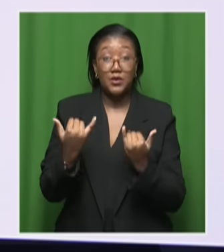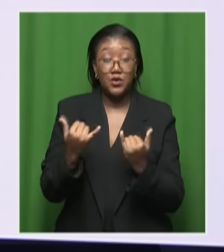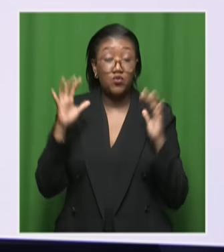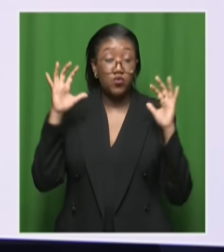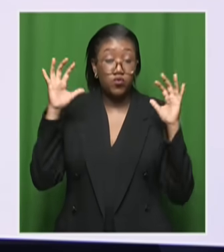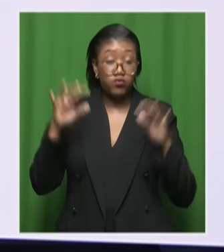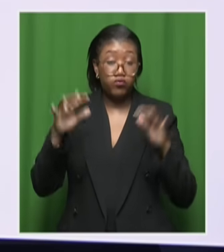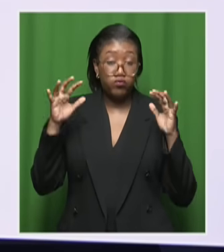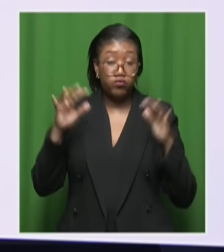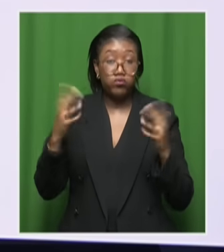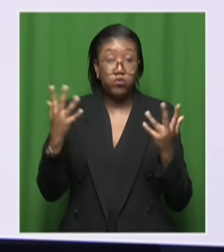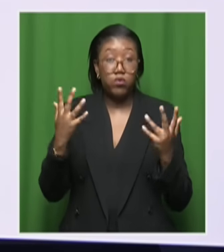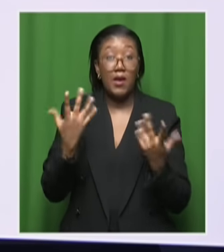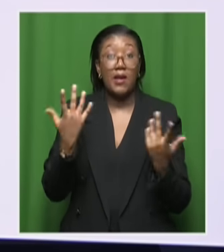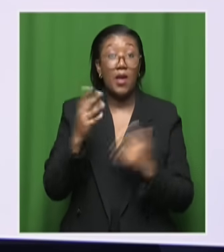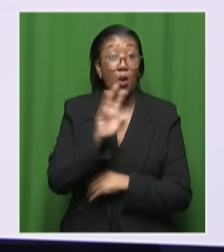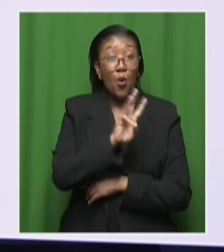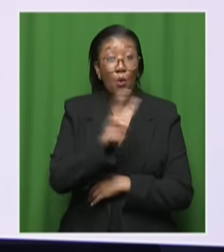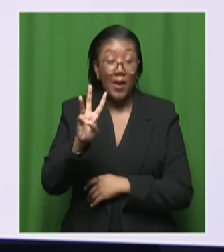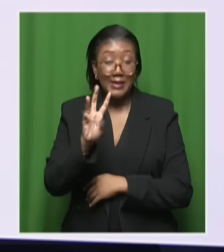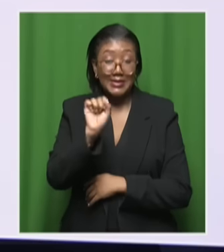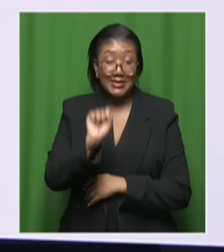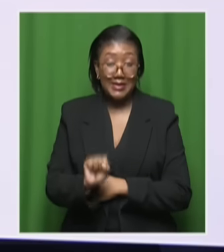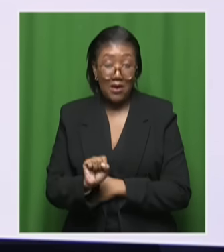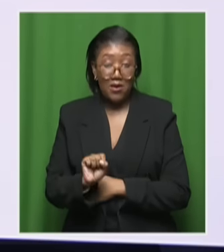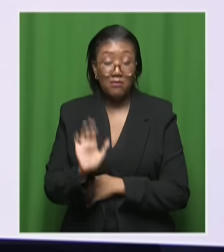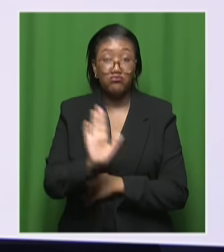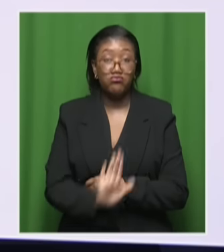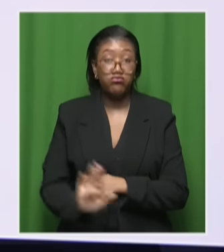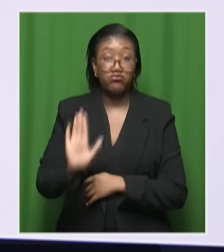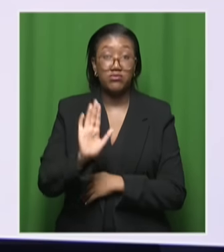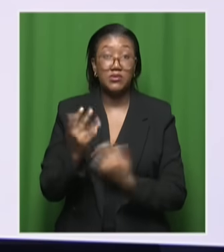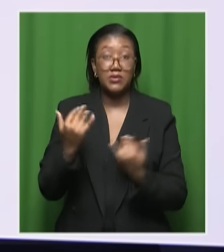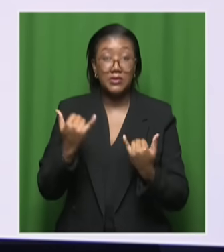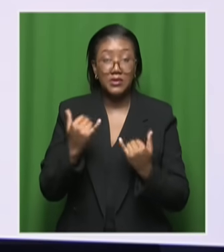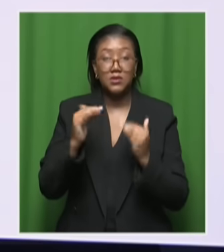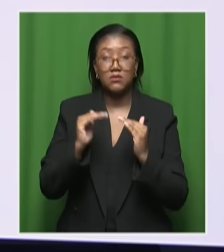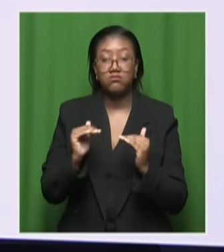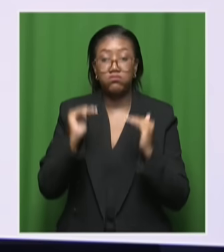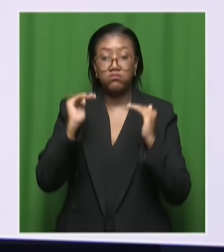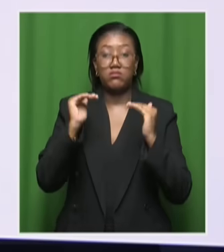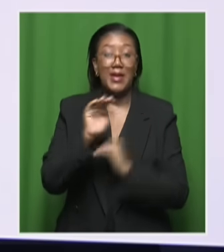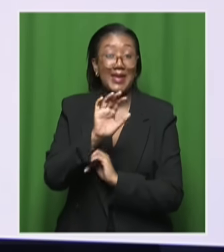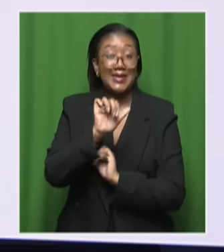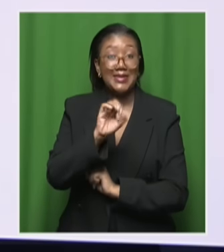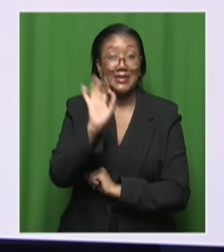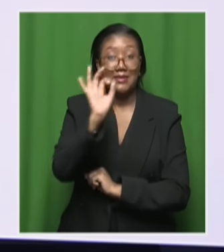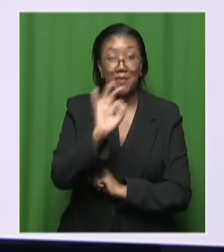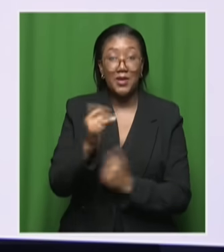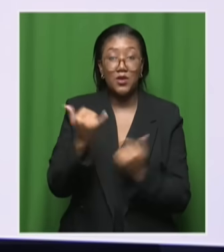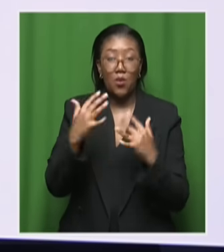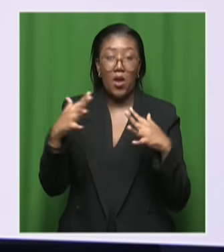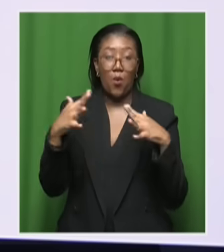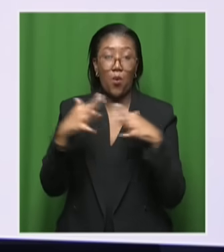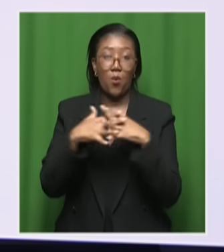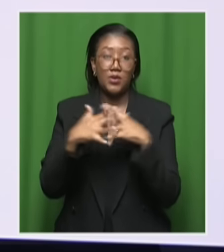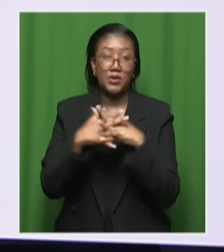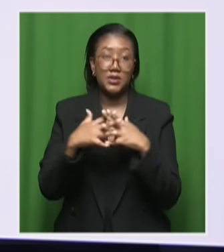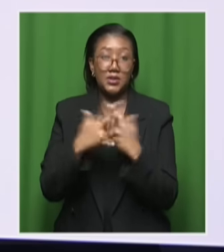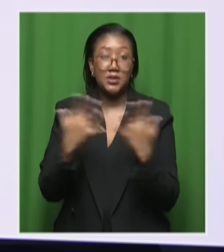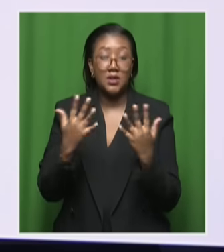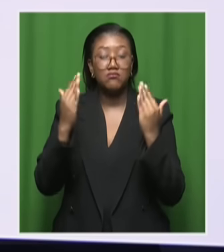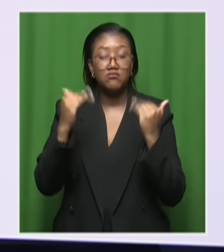likely along the Western and the Southern Cape, with rainfall probabilities climbing to about 60% in regions like Worcester and even parts of the Overberg.